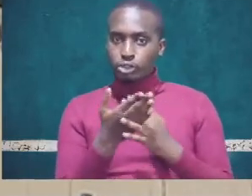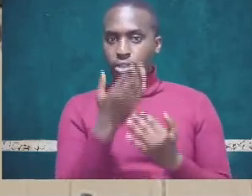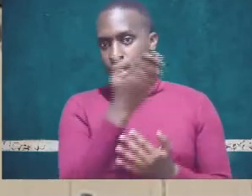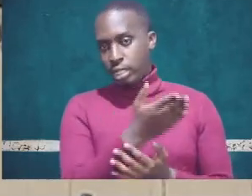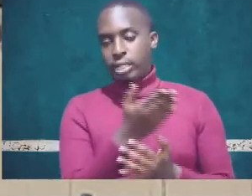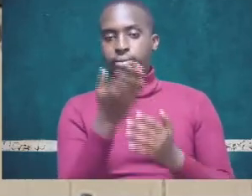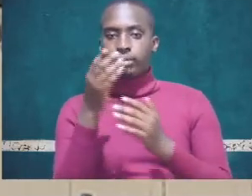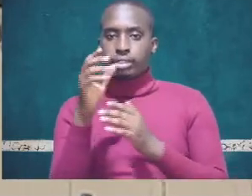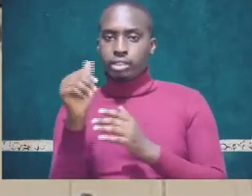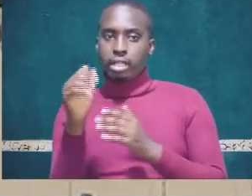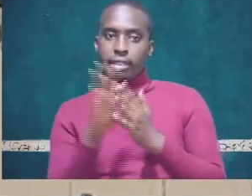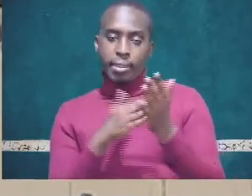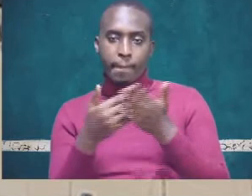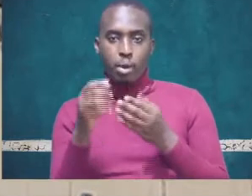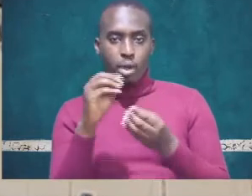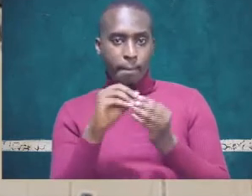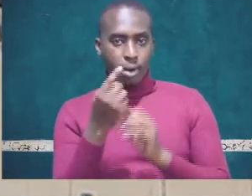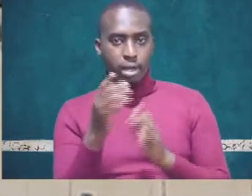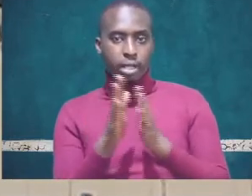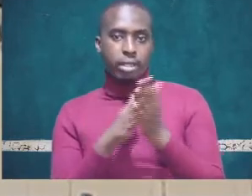this and this table. So here,